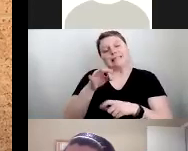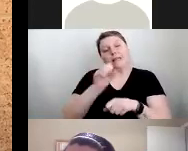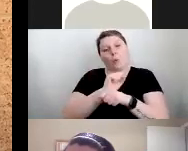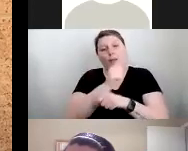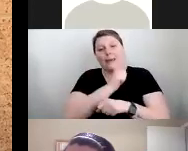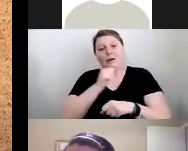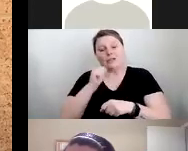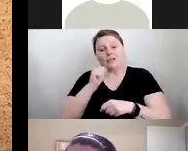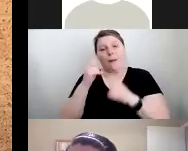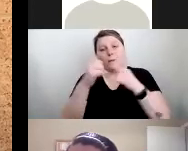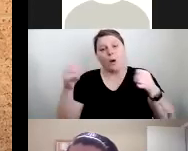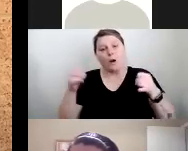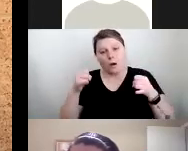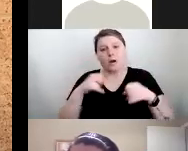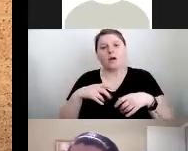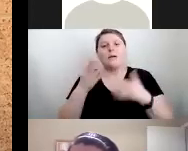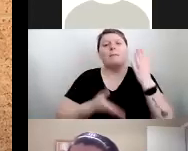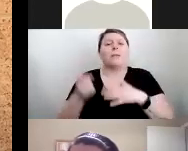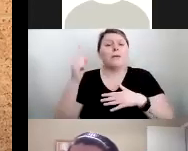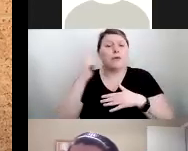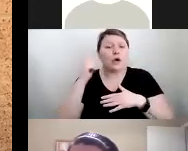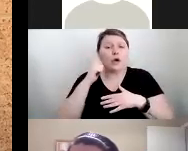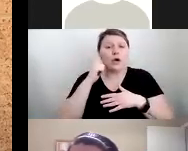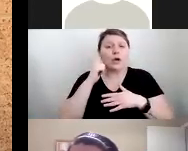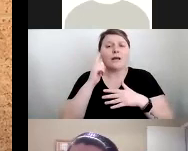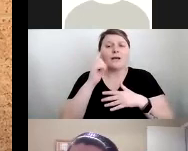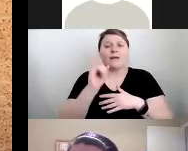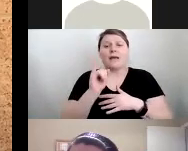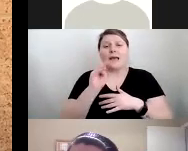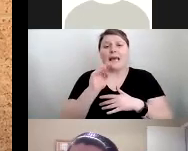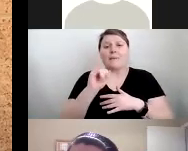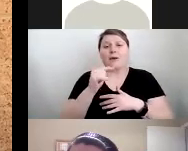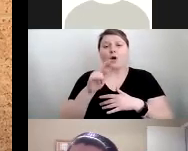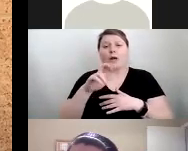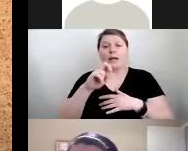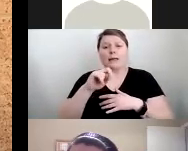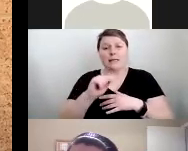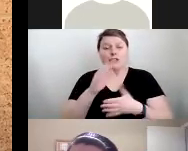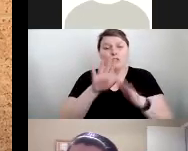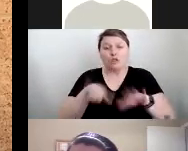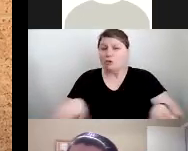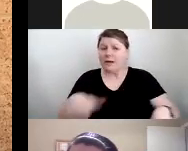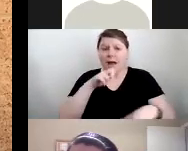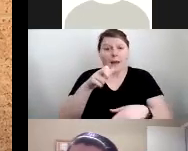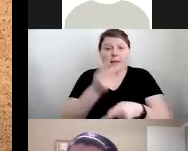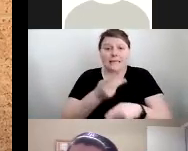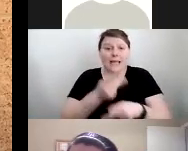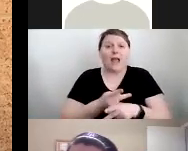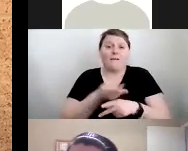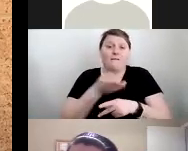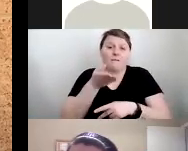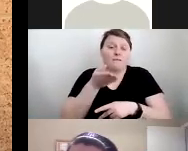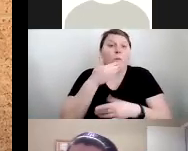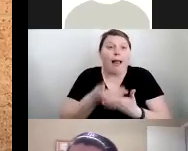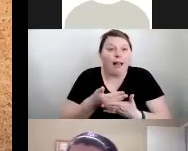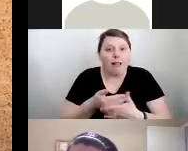heard of immigrant children not being taken care of well or not receiving medical care. In fact, 2 died a